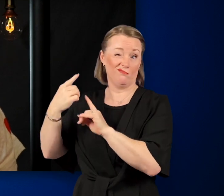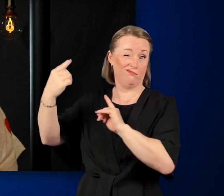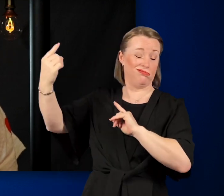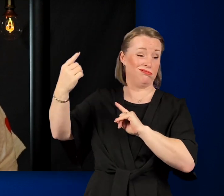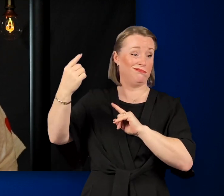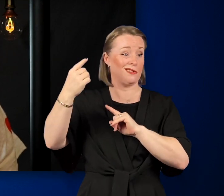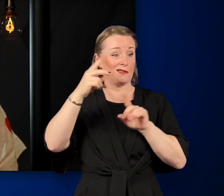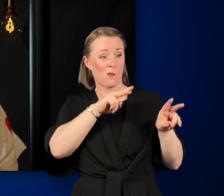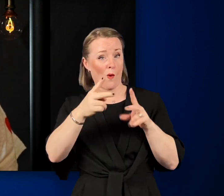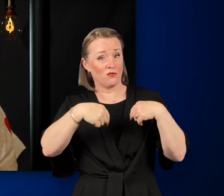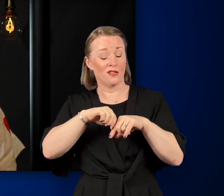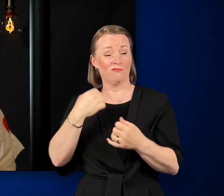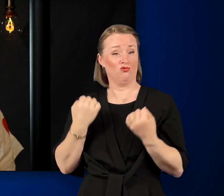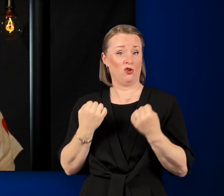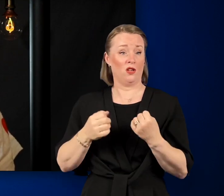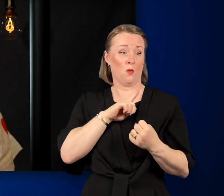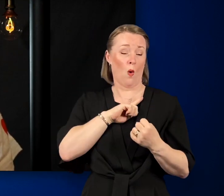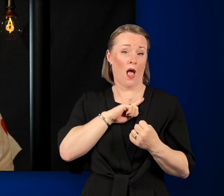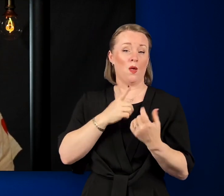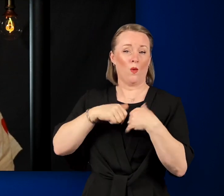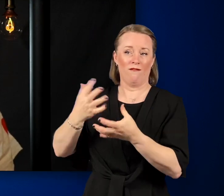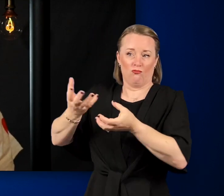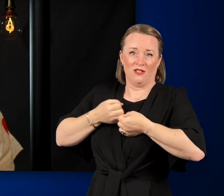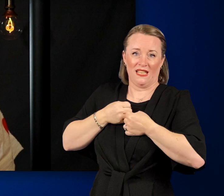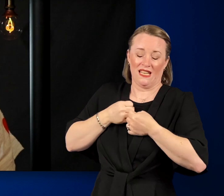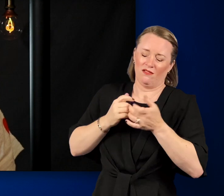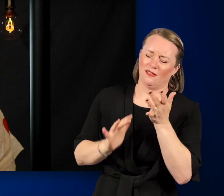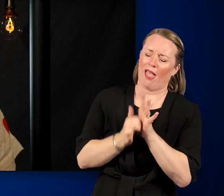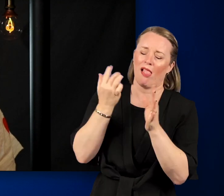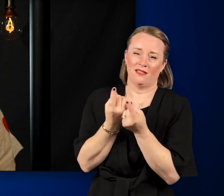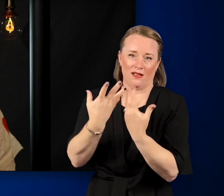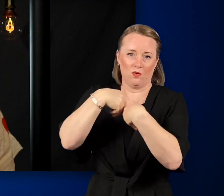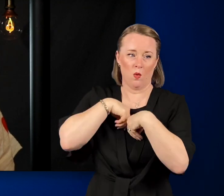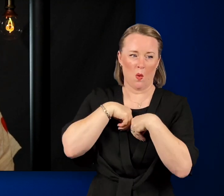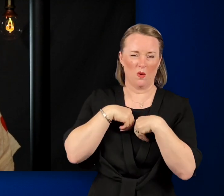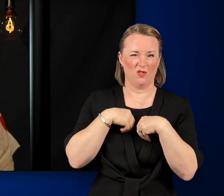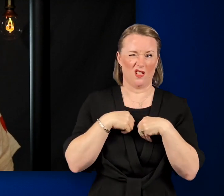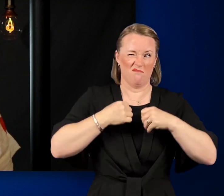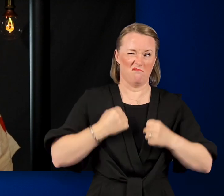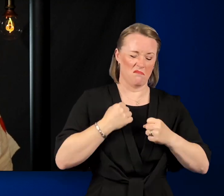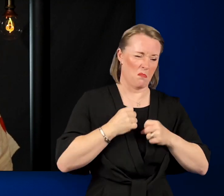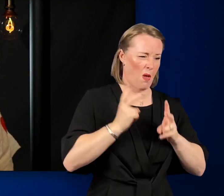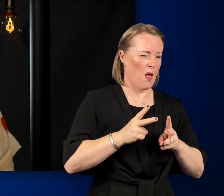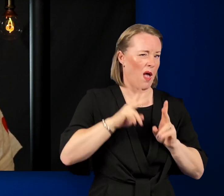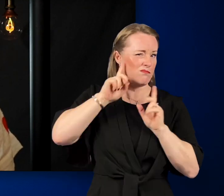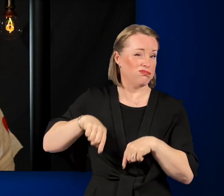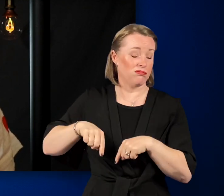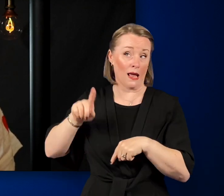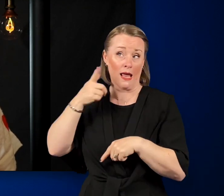misused those gifts and rejected the person who gave them to them. And there will be a time for